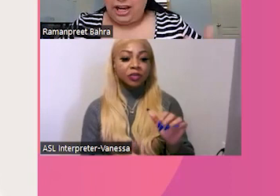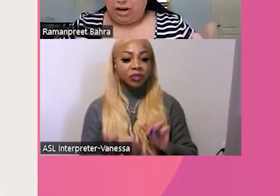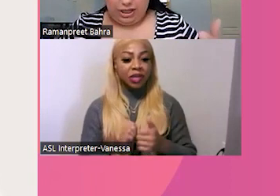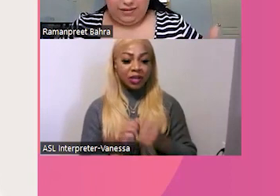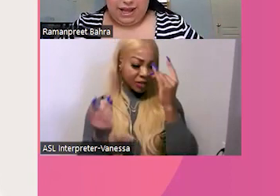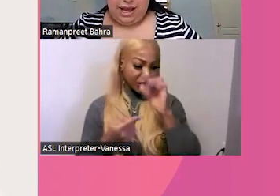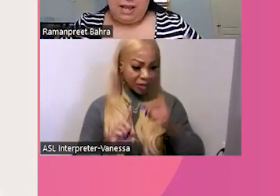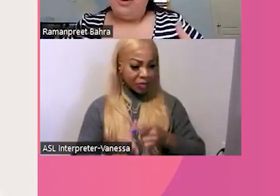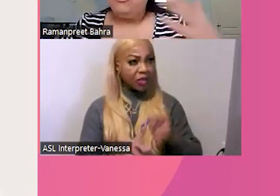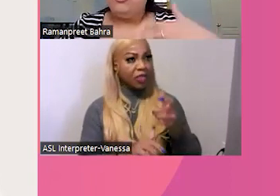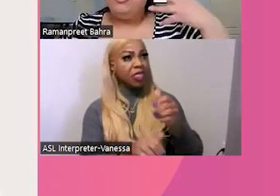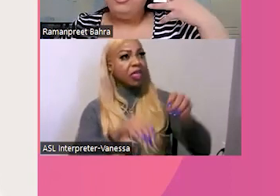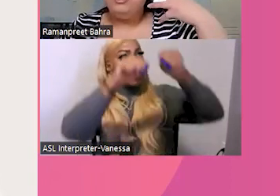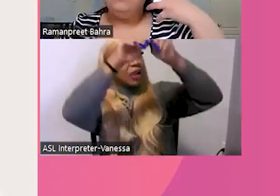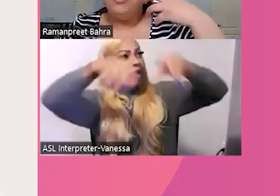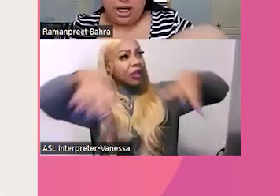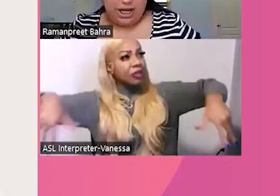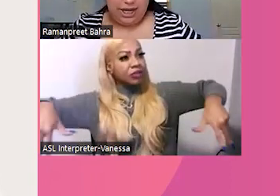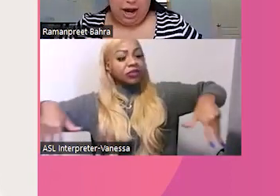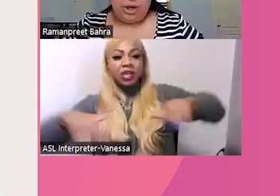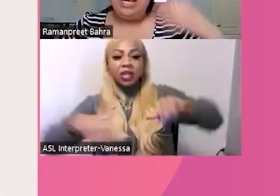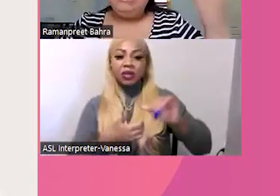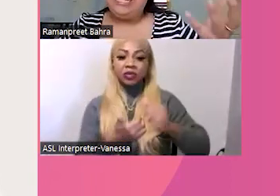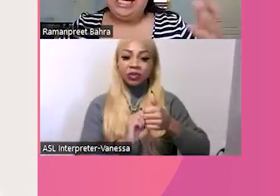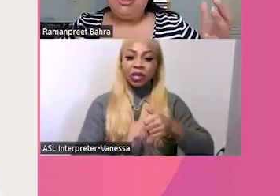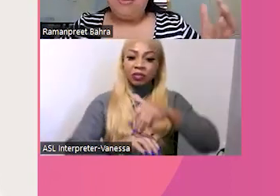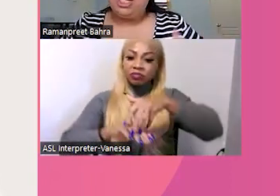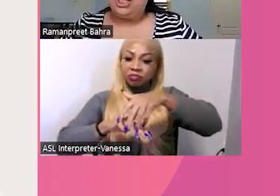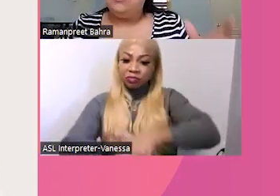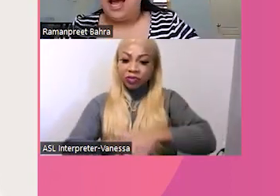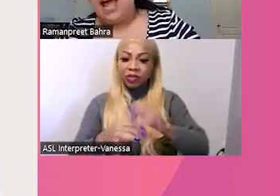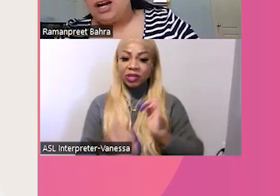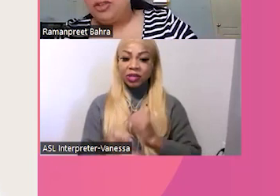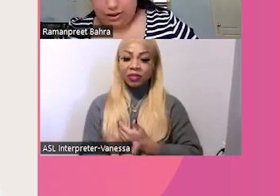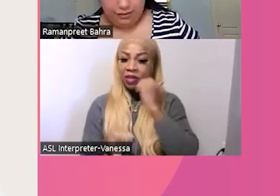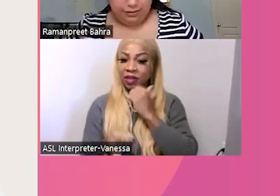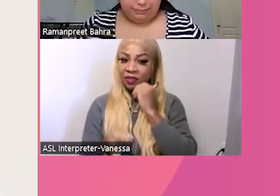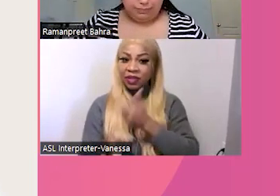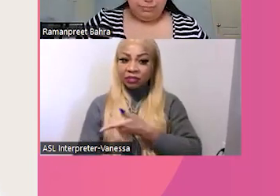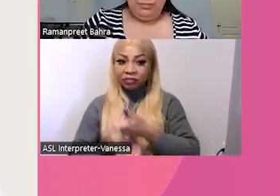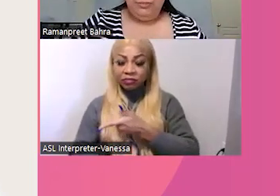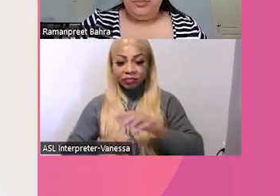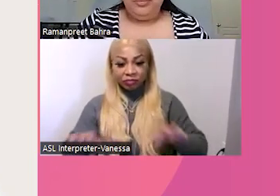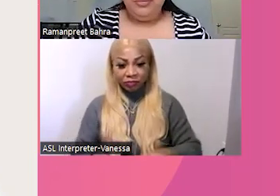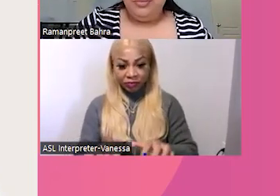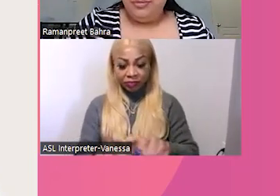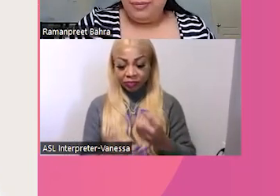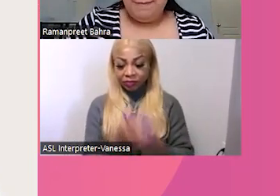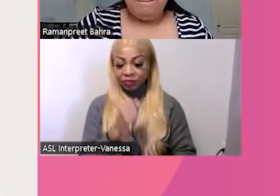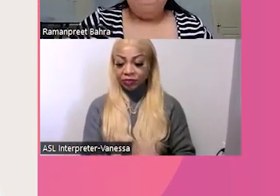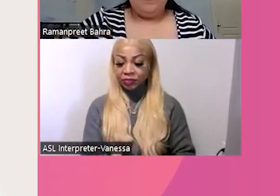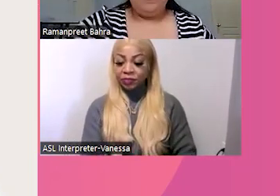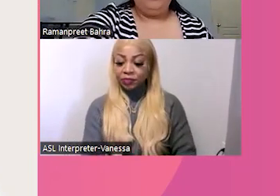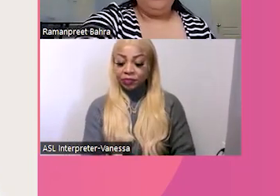multifaceted hierarchies and the ways they're rooted in our daily interactions and actions.